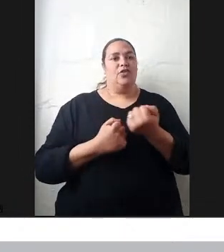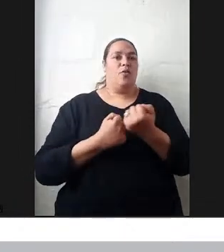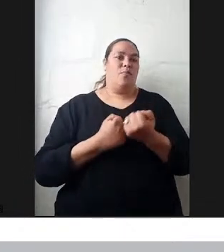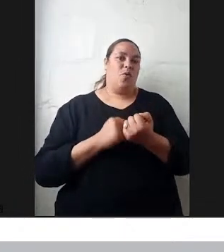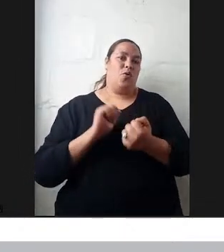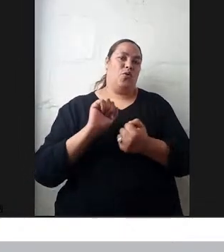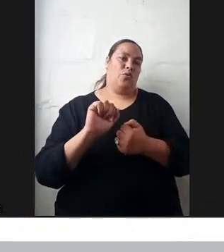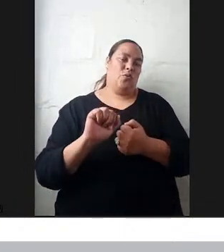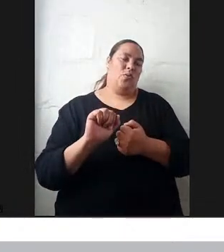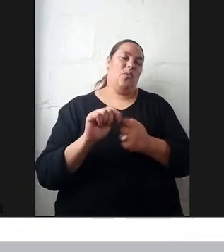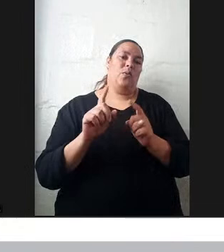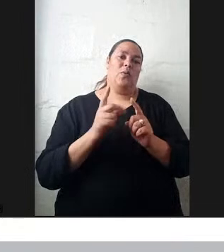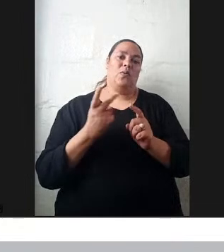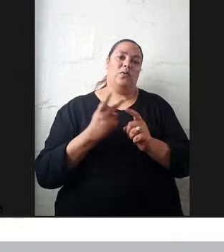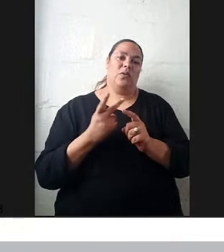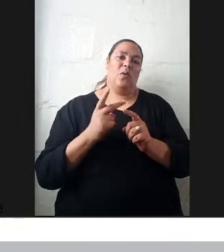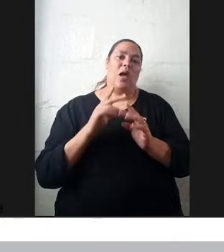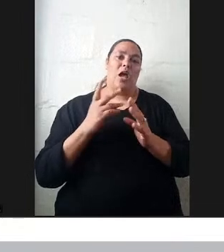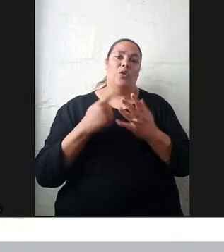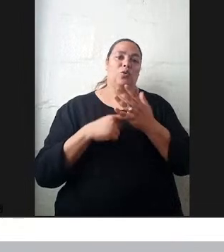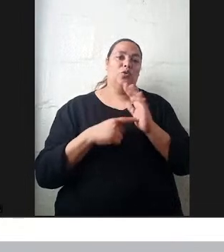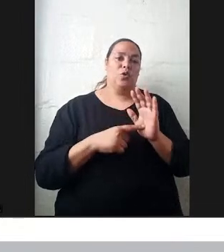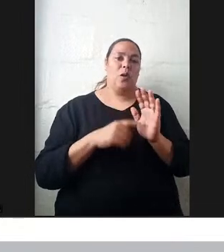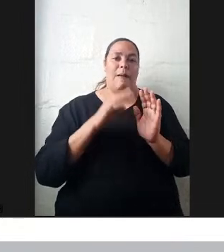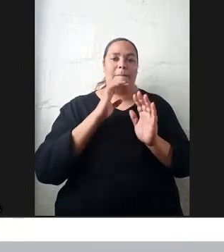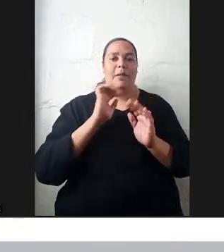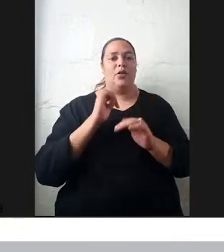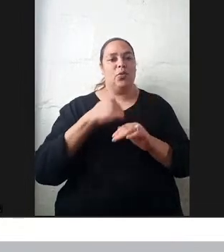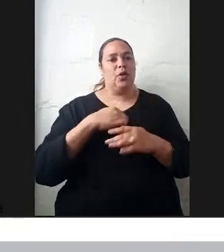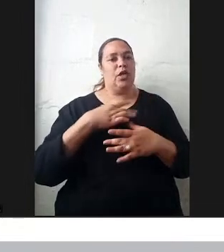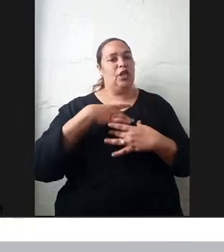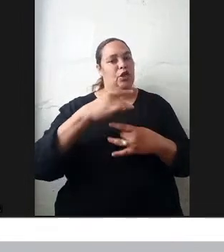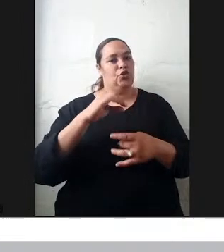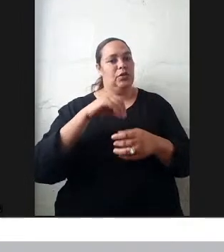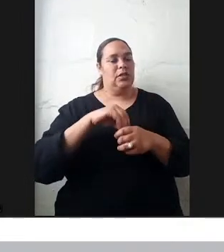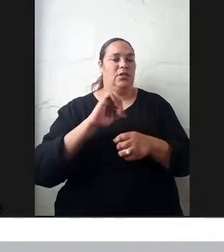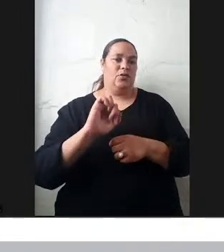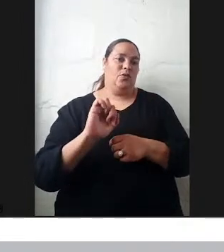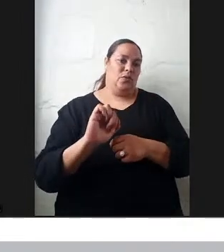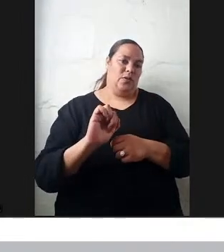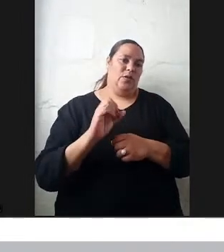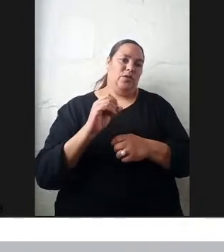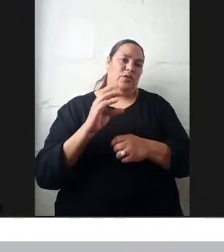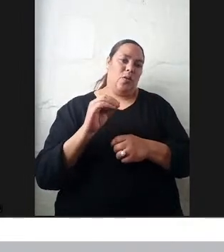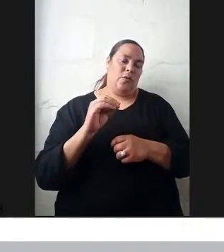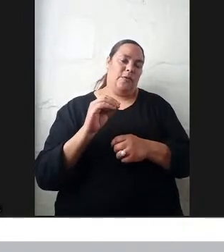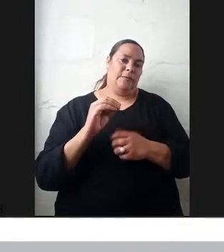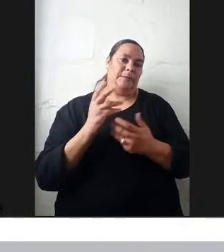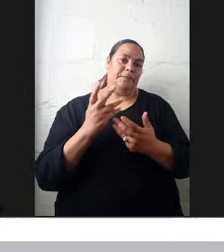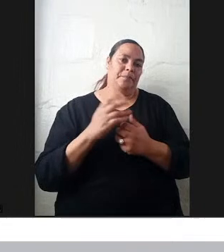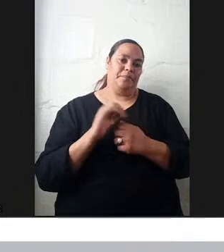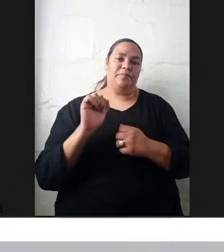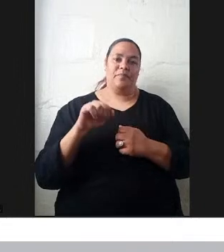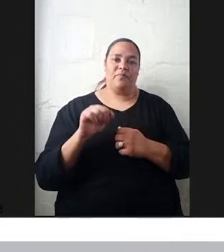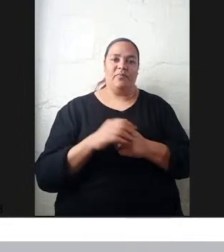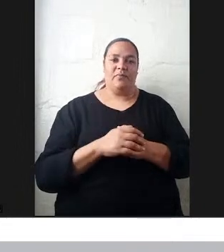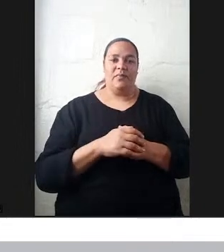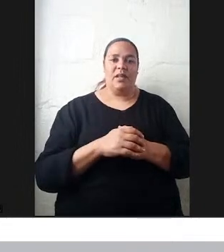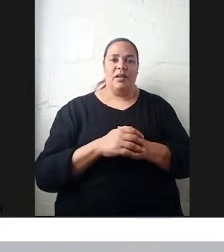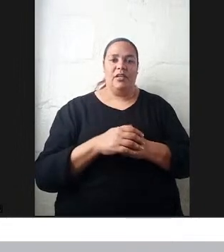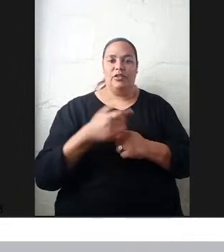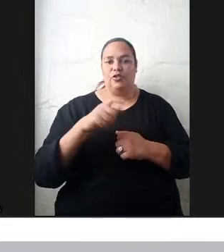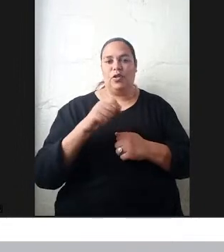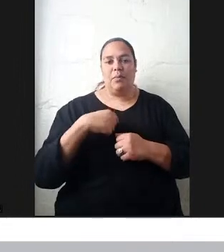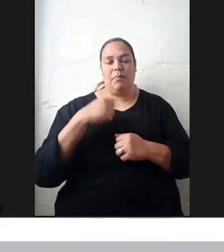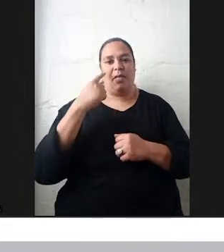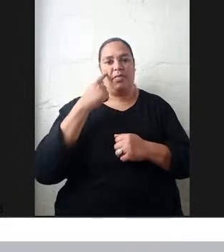know, and show that, you know, that we are interested in them. So, yes, Chair, I think if